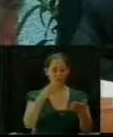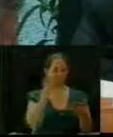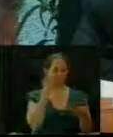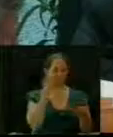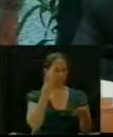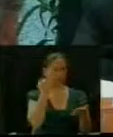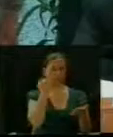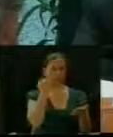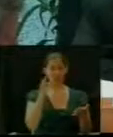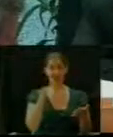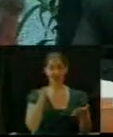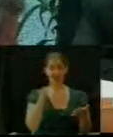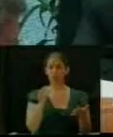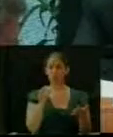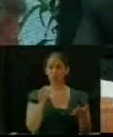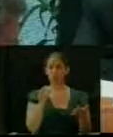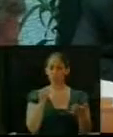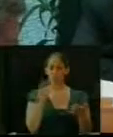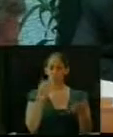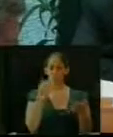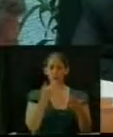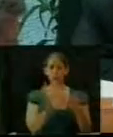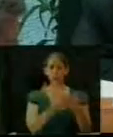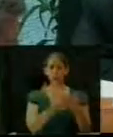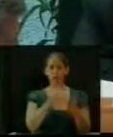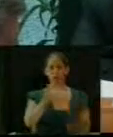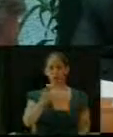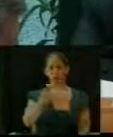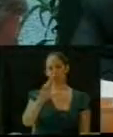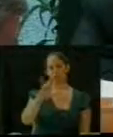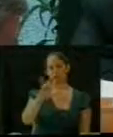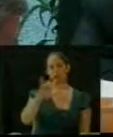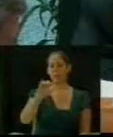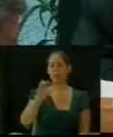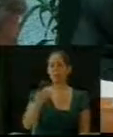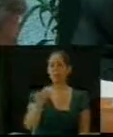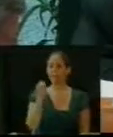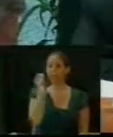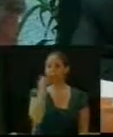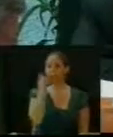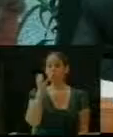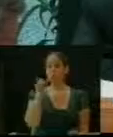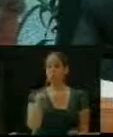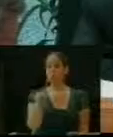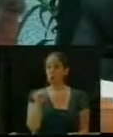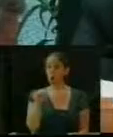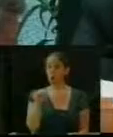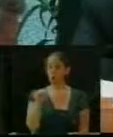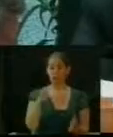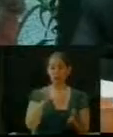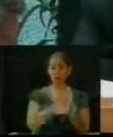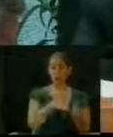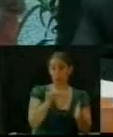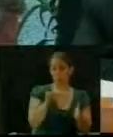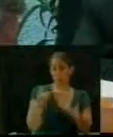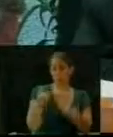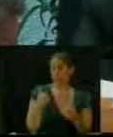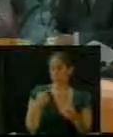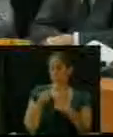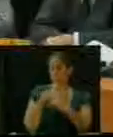And he makes that determination. If they are credible, he sends me a copy of the complaint prior to the meeting for my